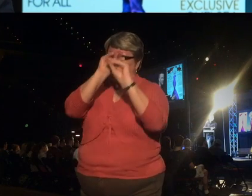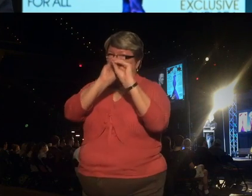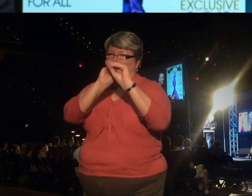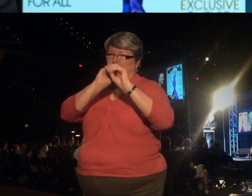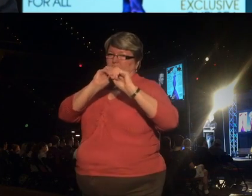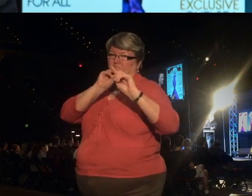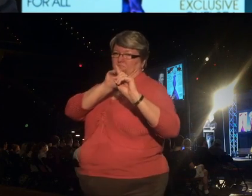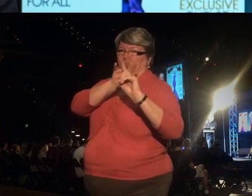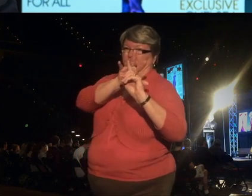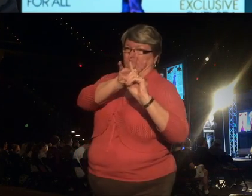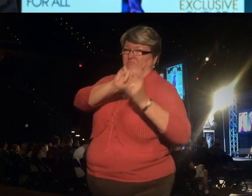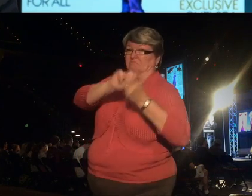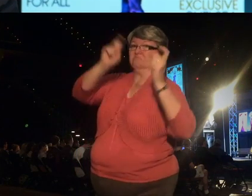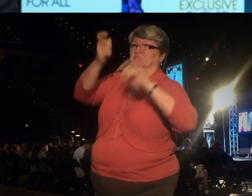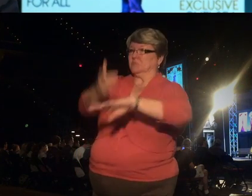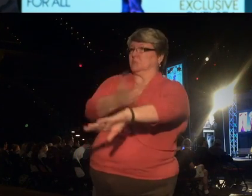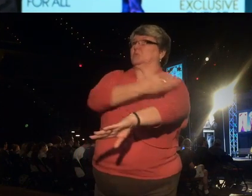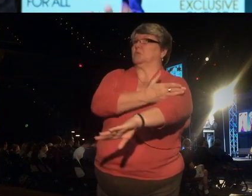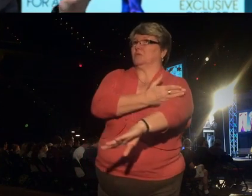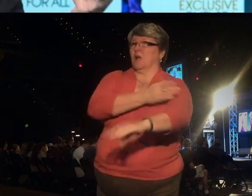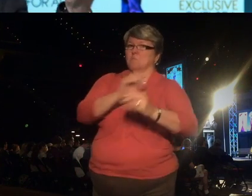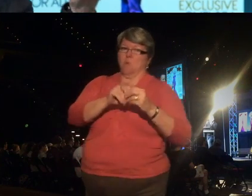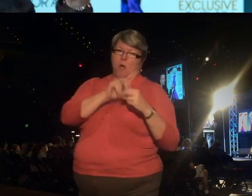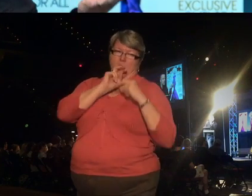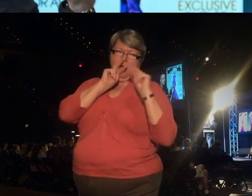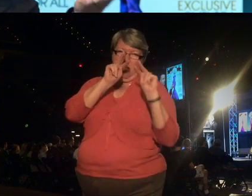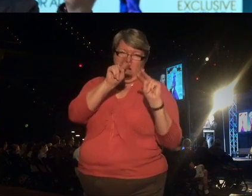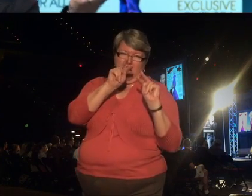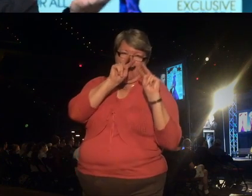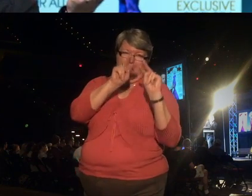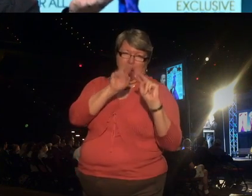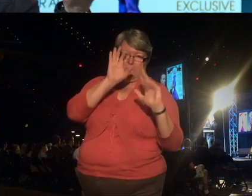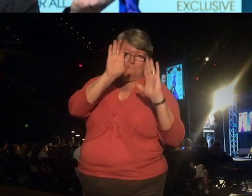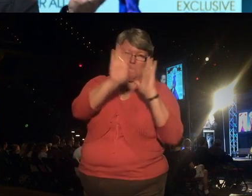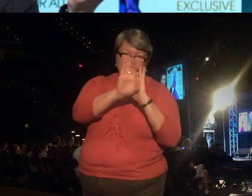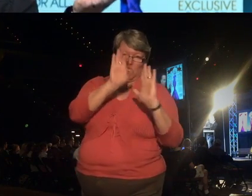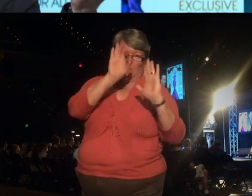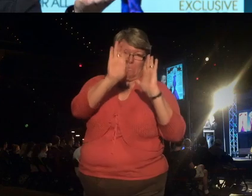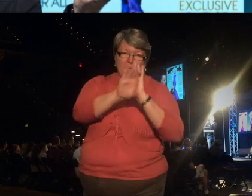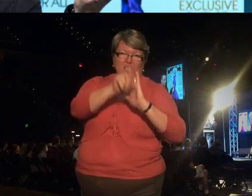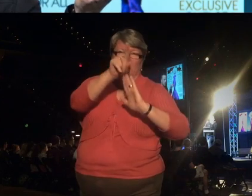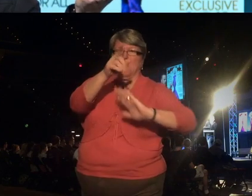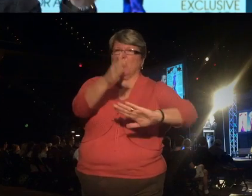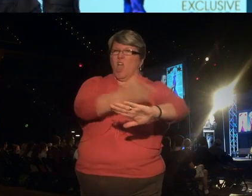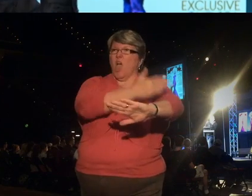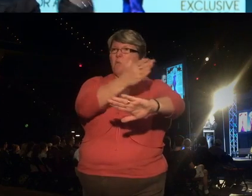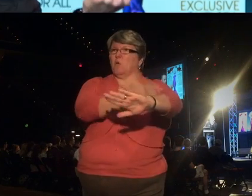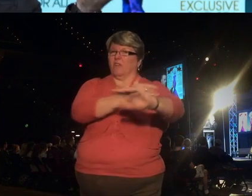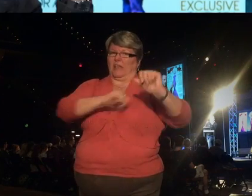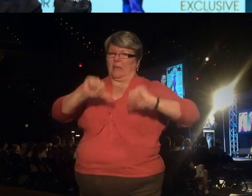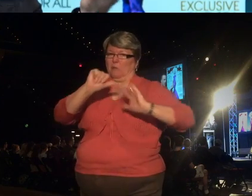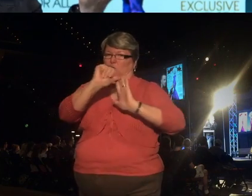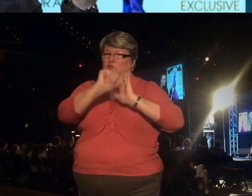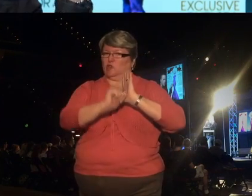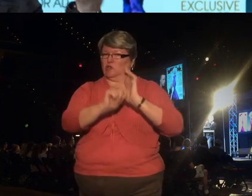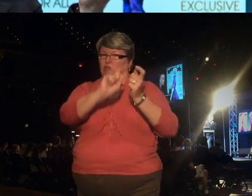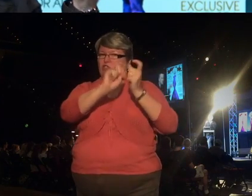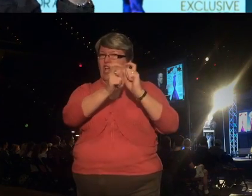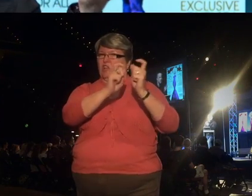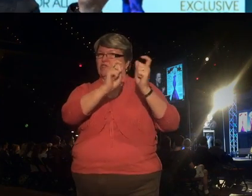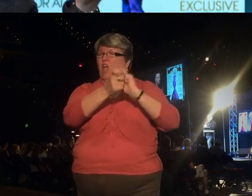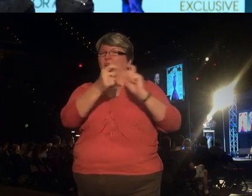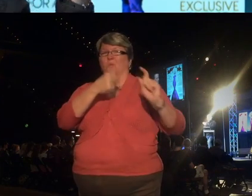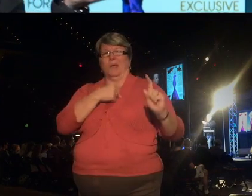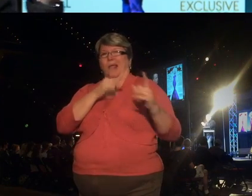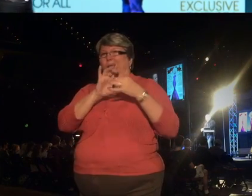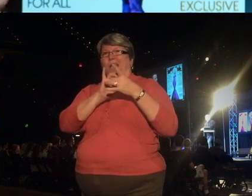enhanced. And the more we gorge ourselves on images of human beings that have been digitally or chemically or surgically enhanced, the more